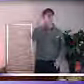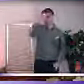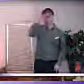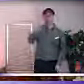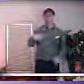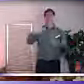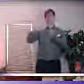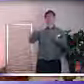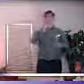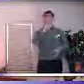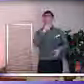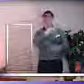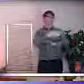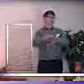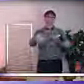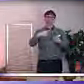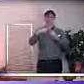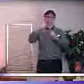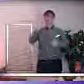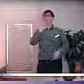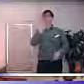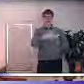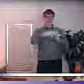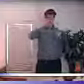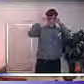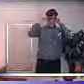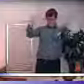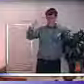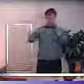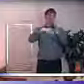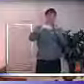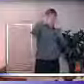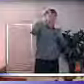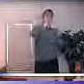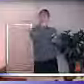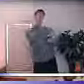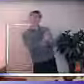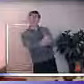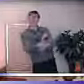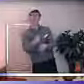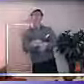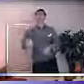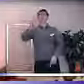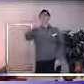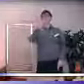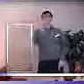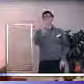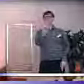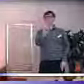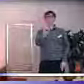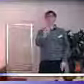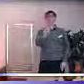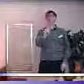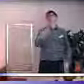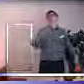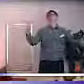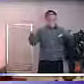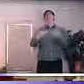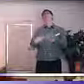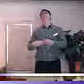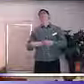be or not to be, as we recognize the simple truth of our oneness with